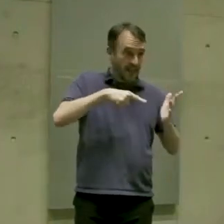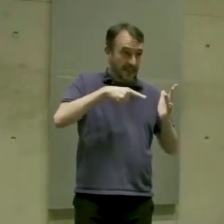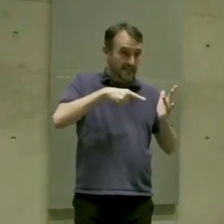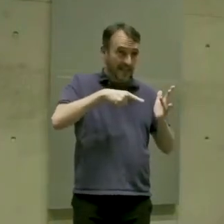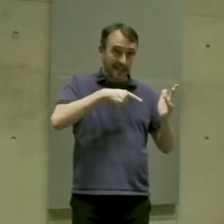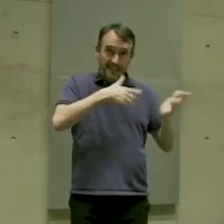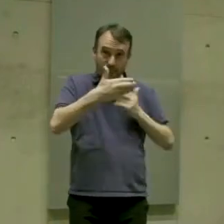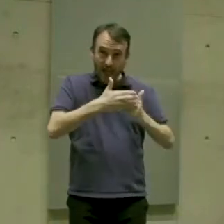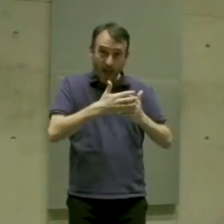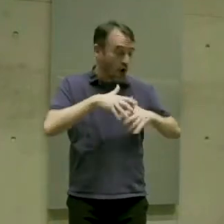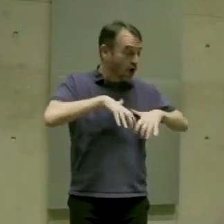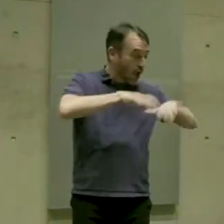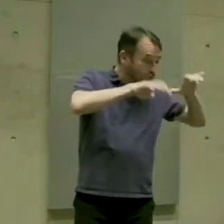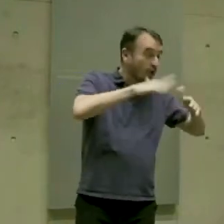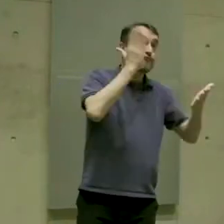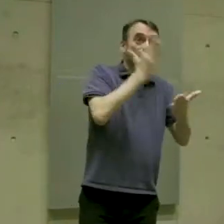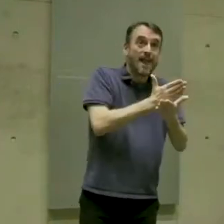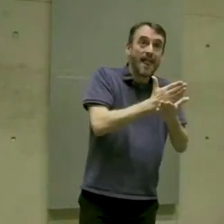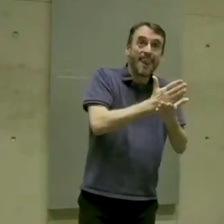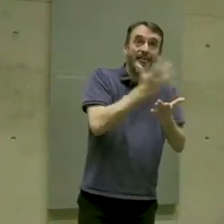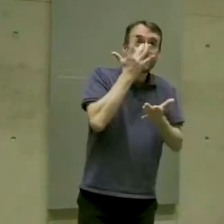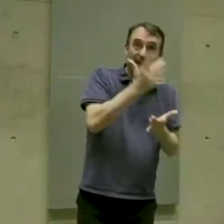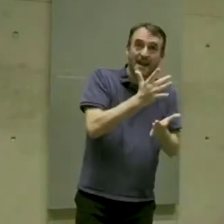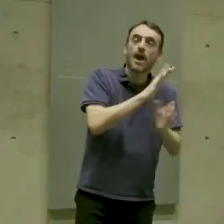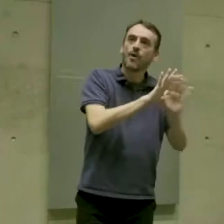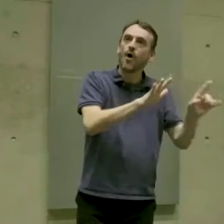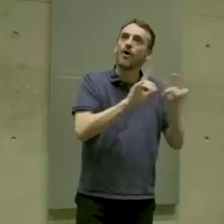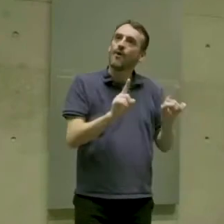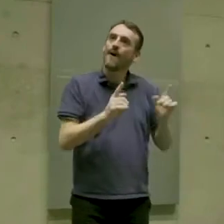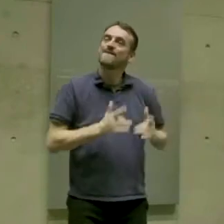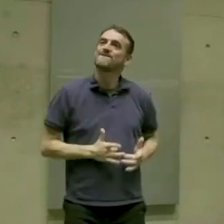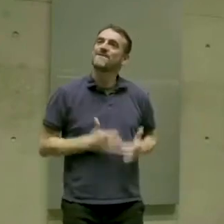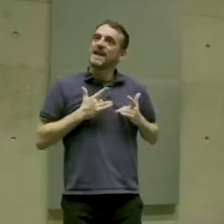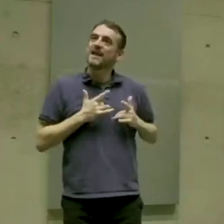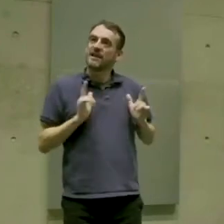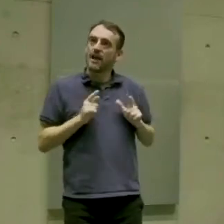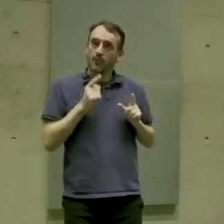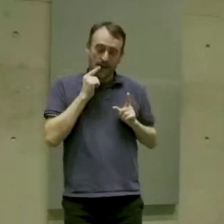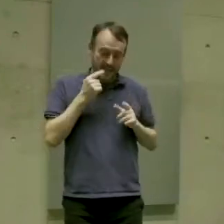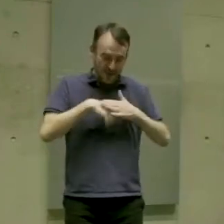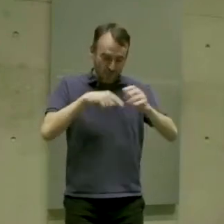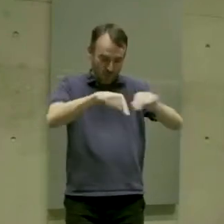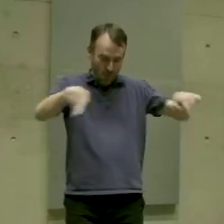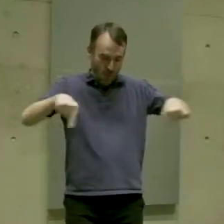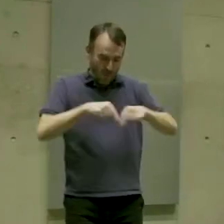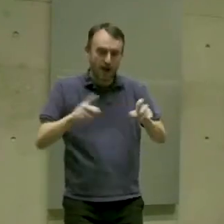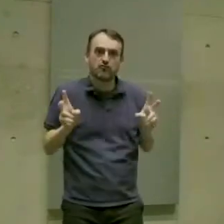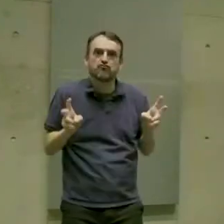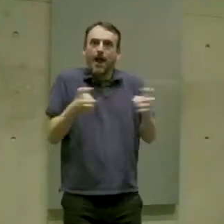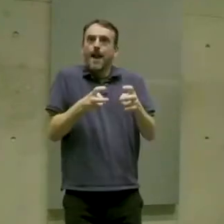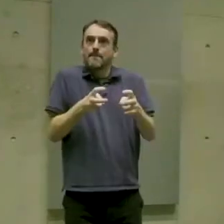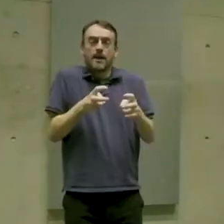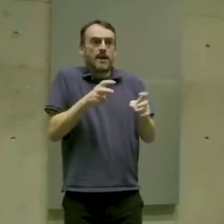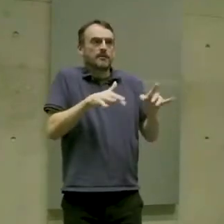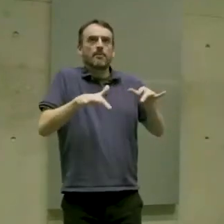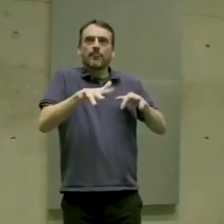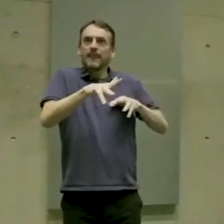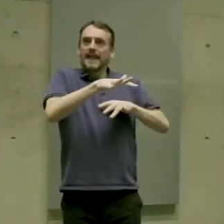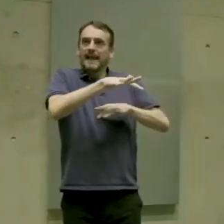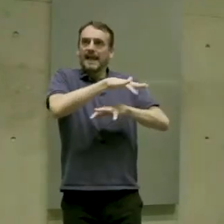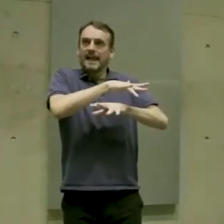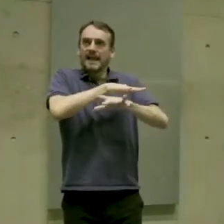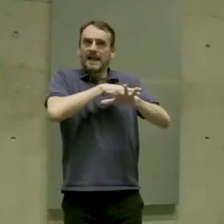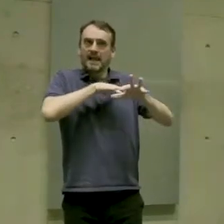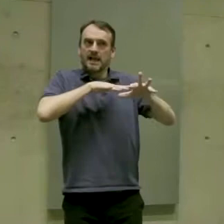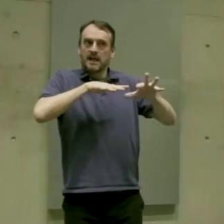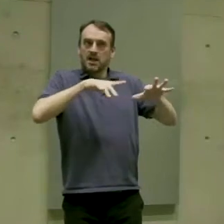real. It's about what it feels like to know you're trapped in a room with something, to think you're trapped in a room with a